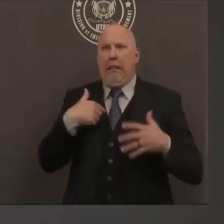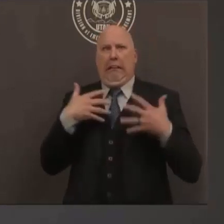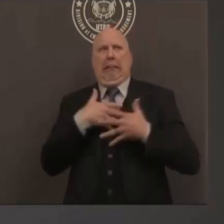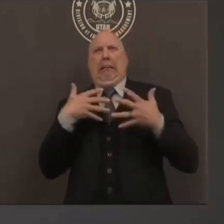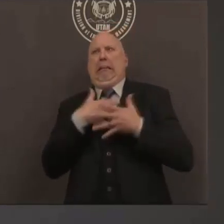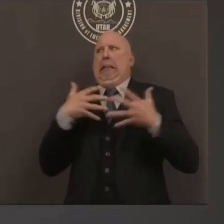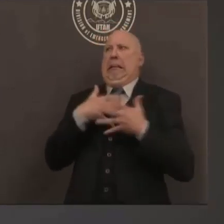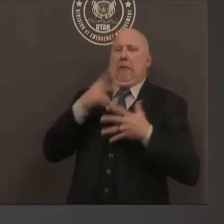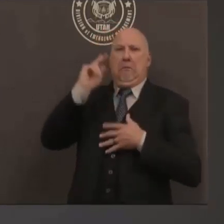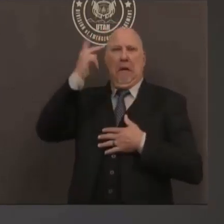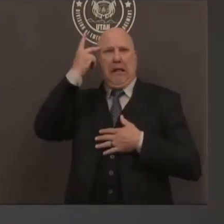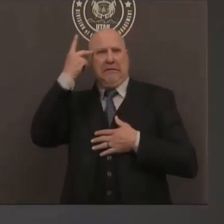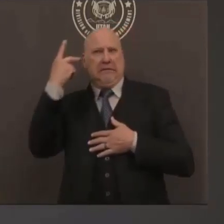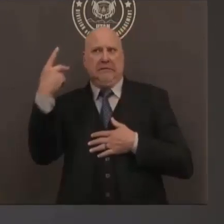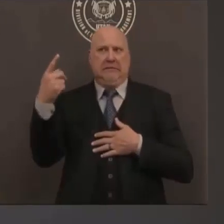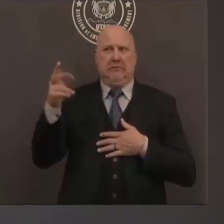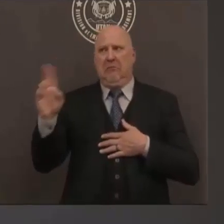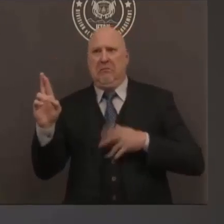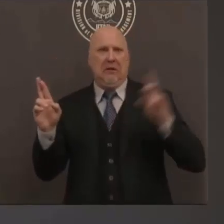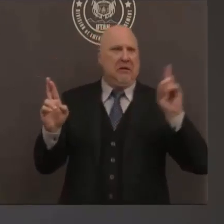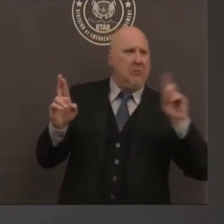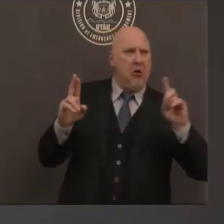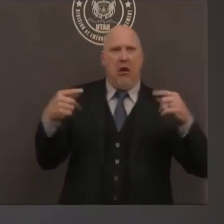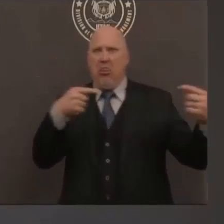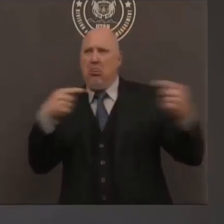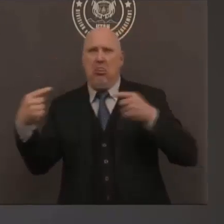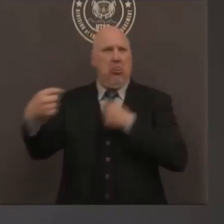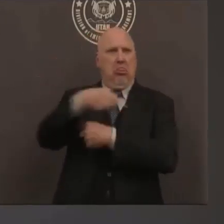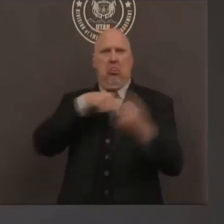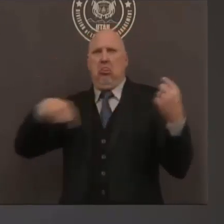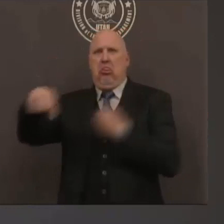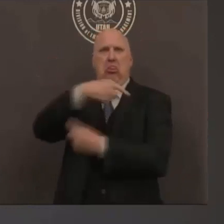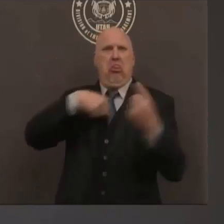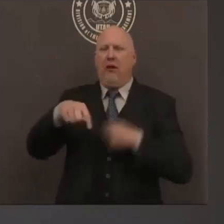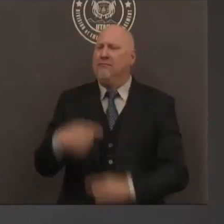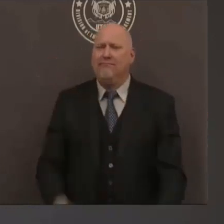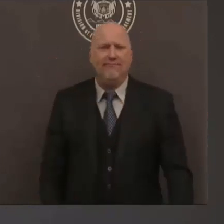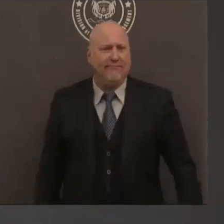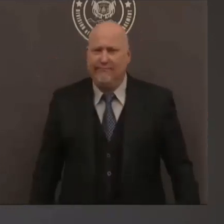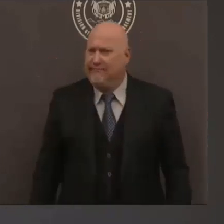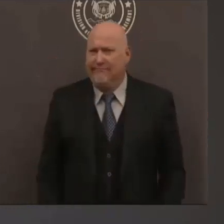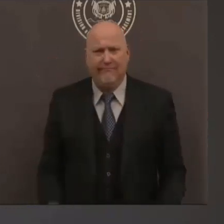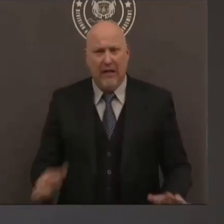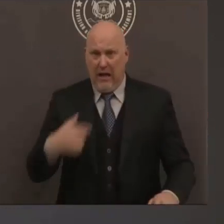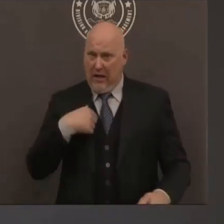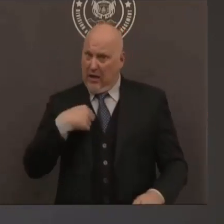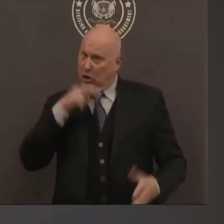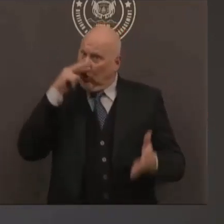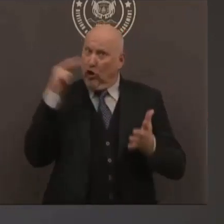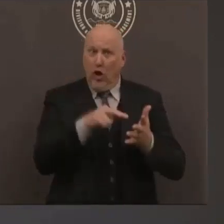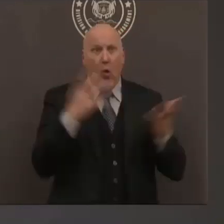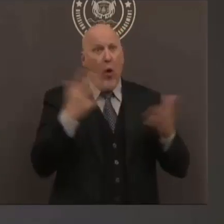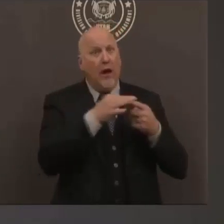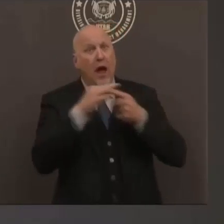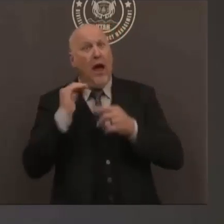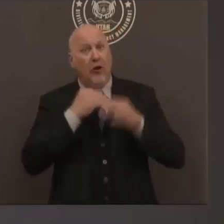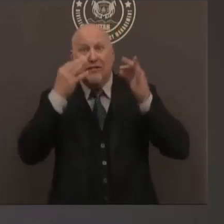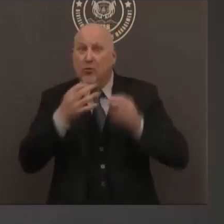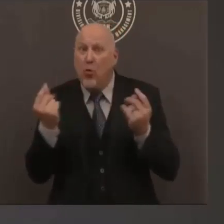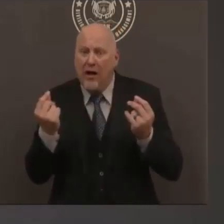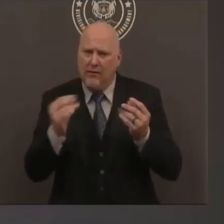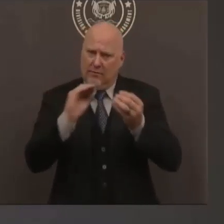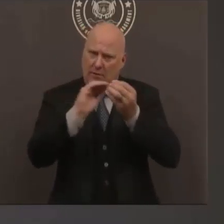doing based on data. And we're looking at the important data we have and what the outcomes that it produces to